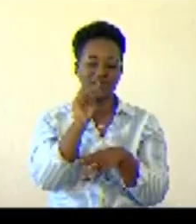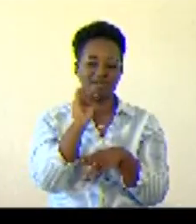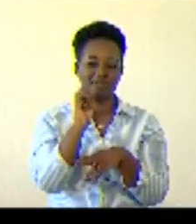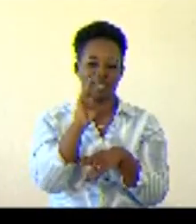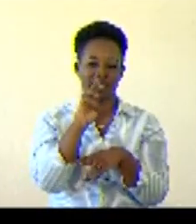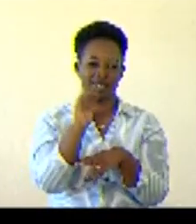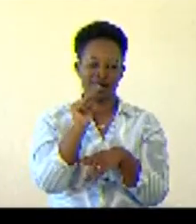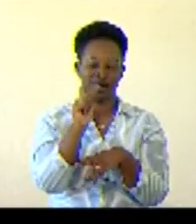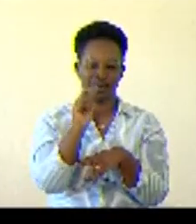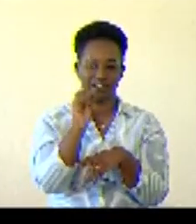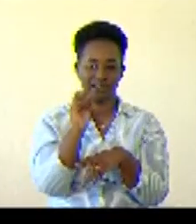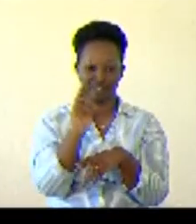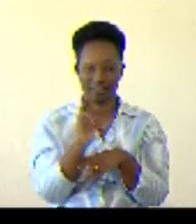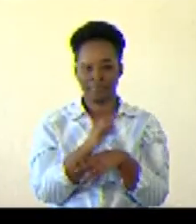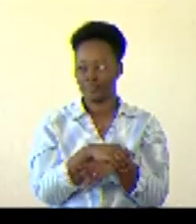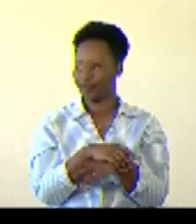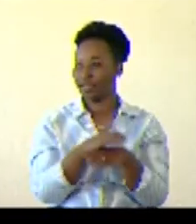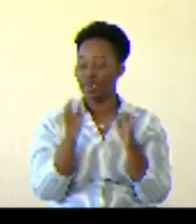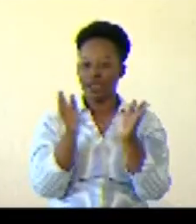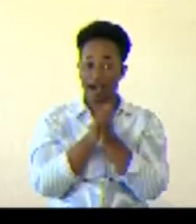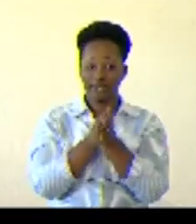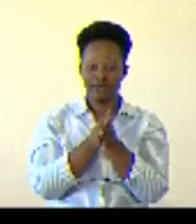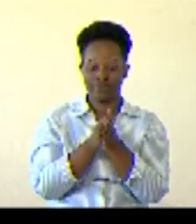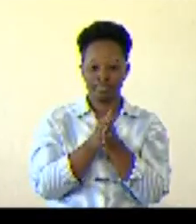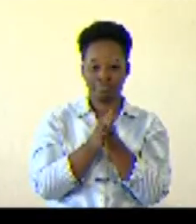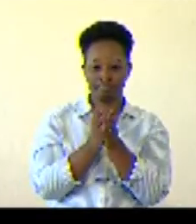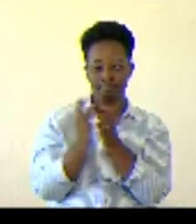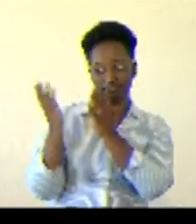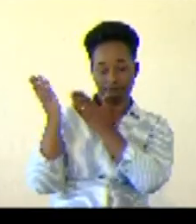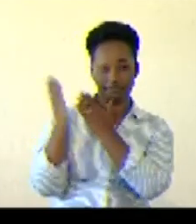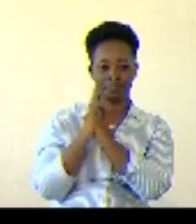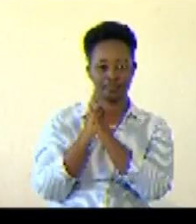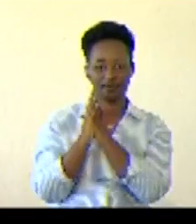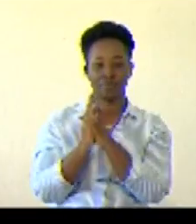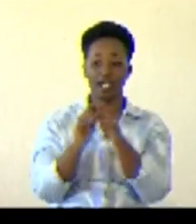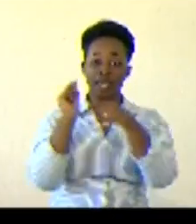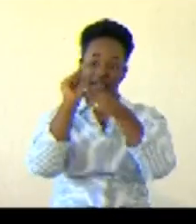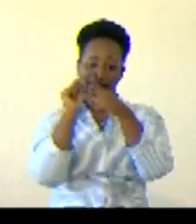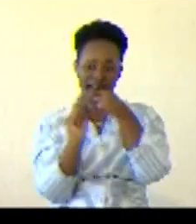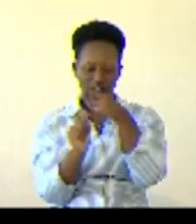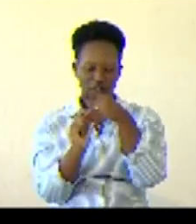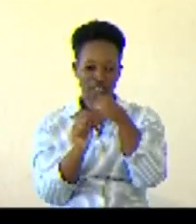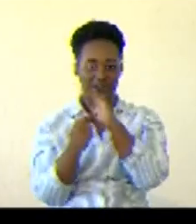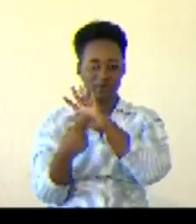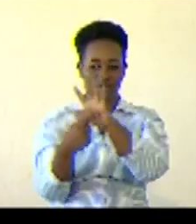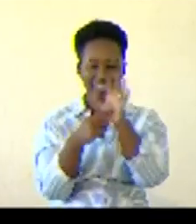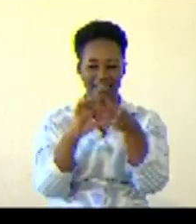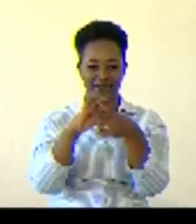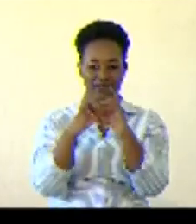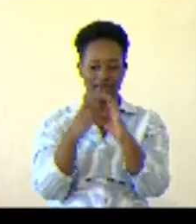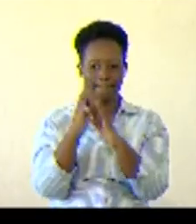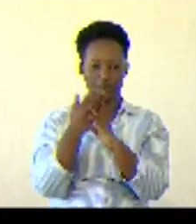is a numerator, and this one is a denominator. So a fraction shows the